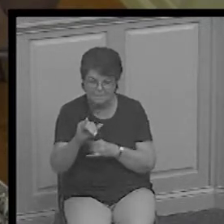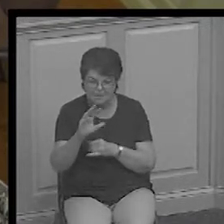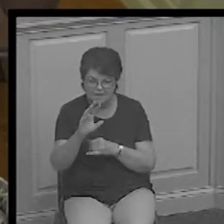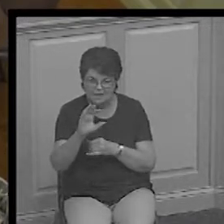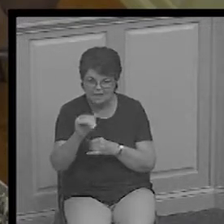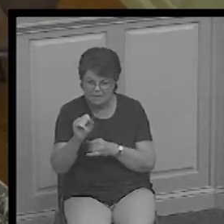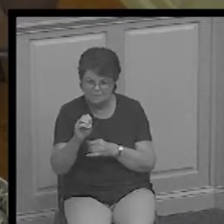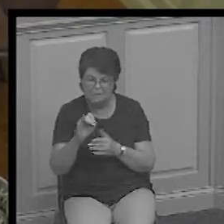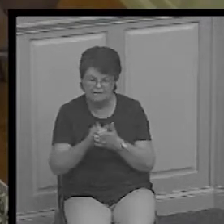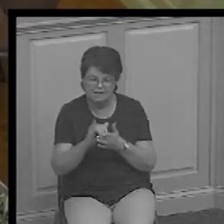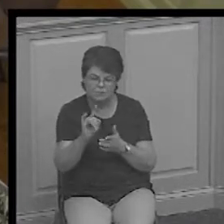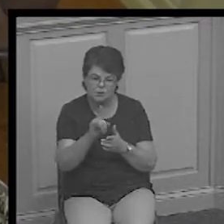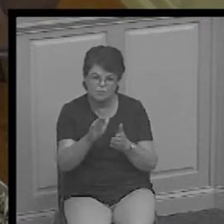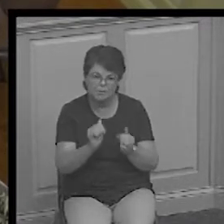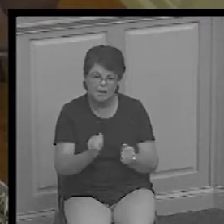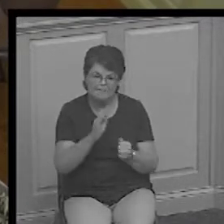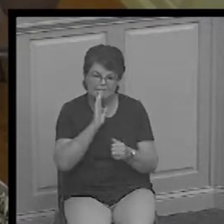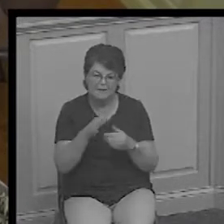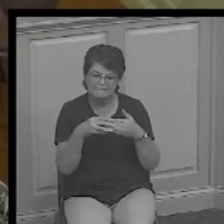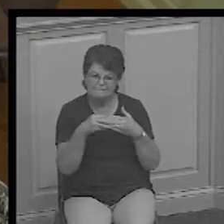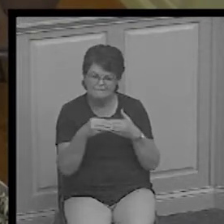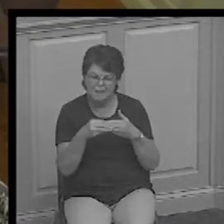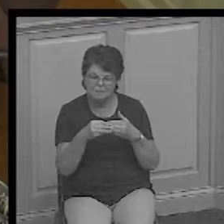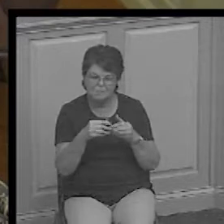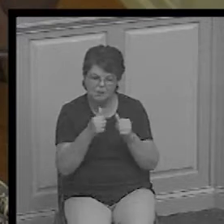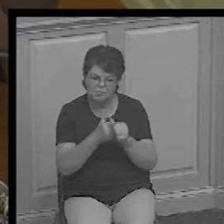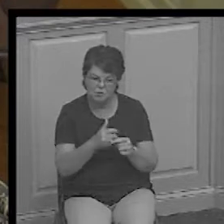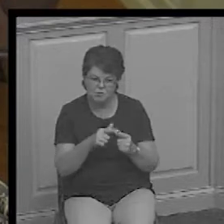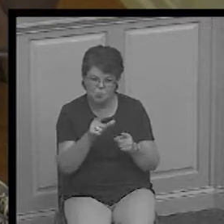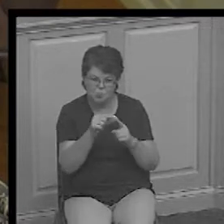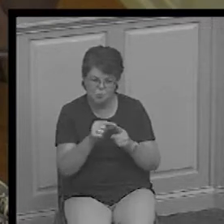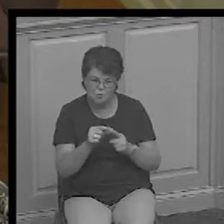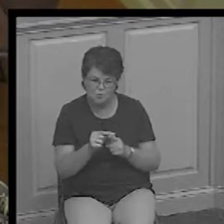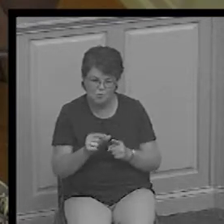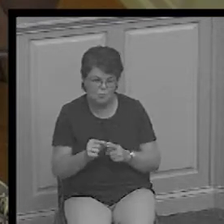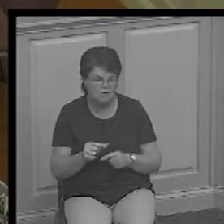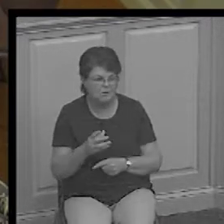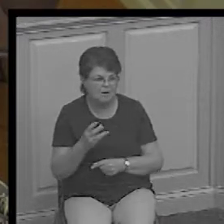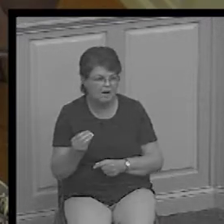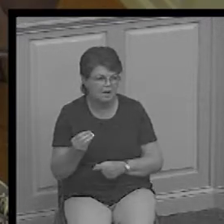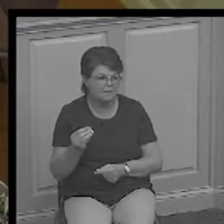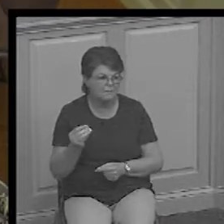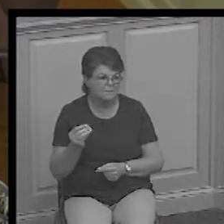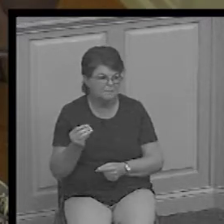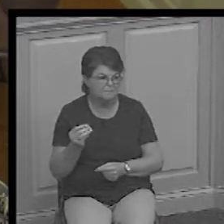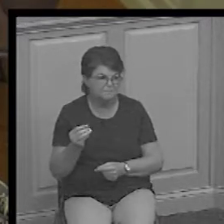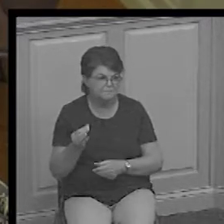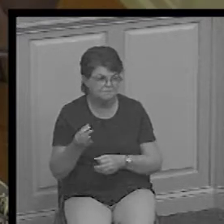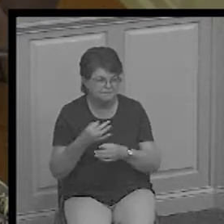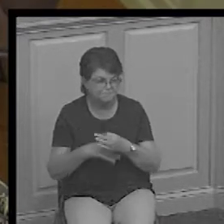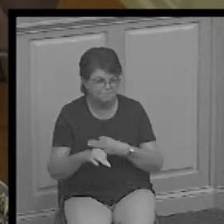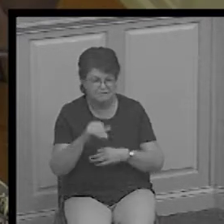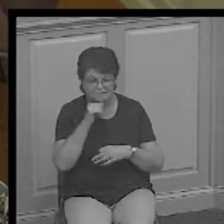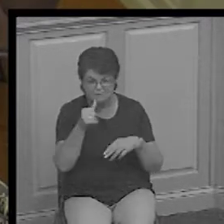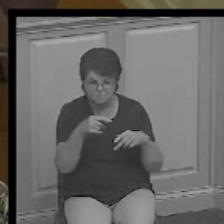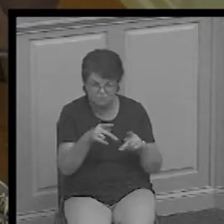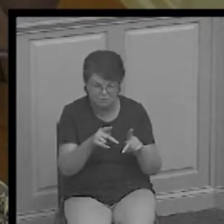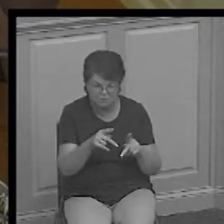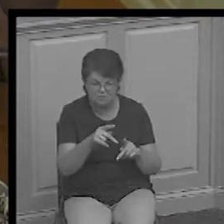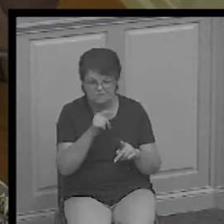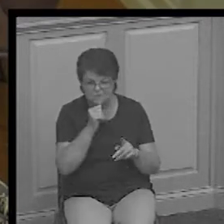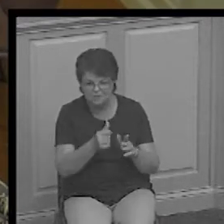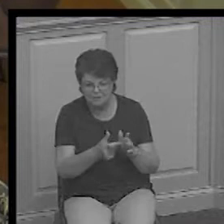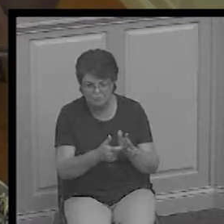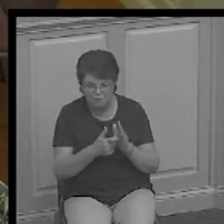in to the wording. And instead of not permitted or not Right.